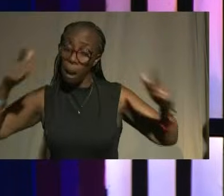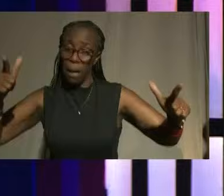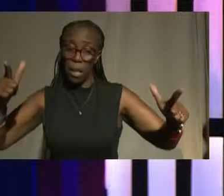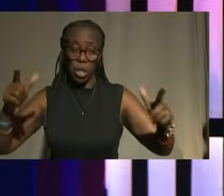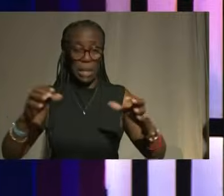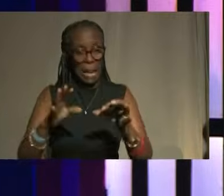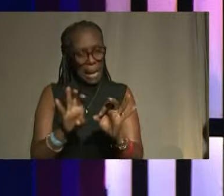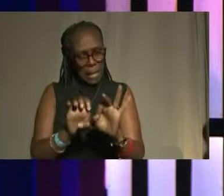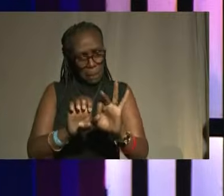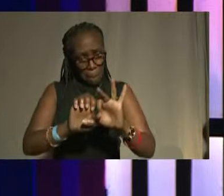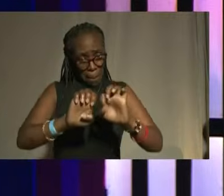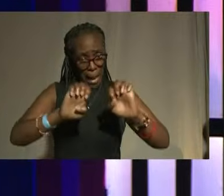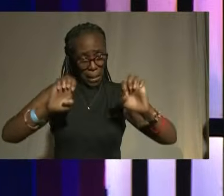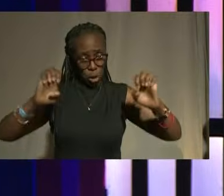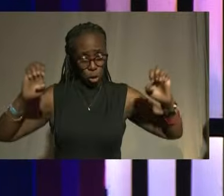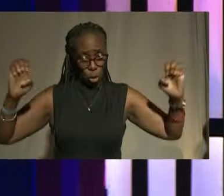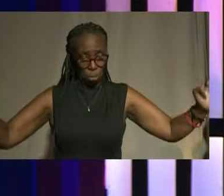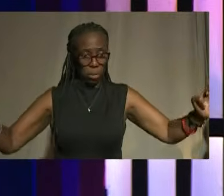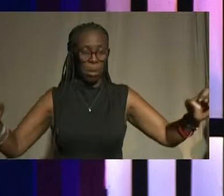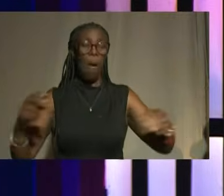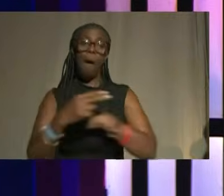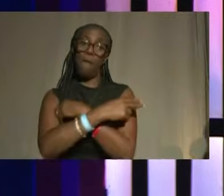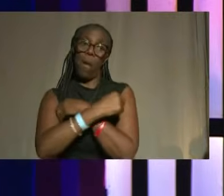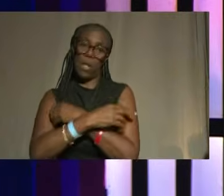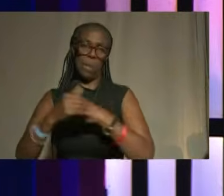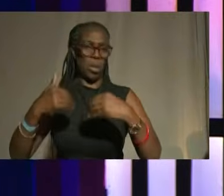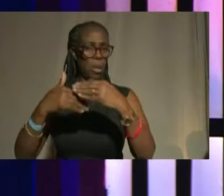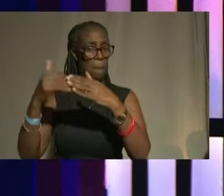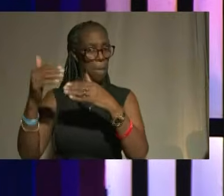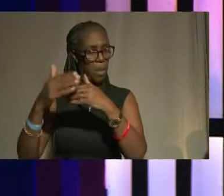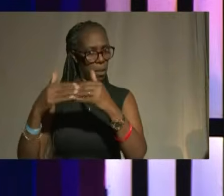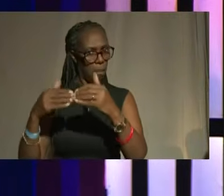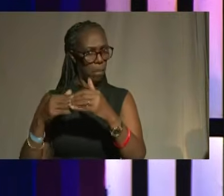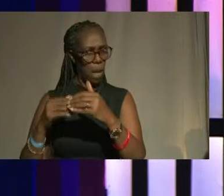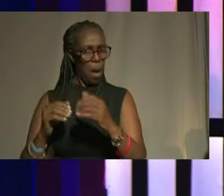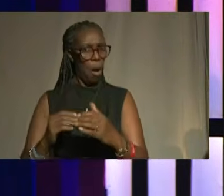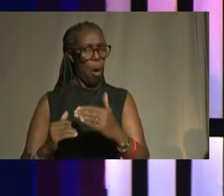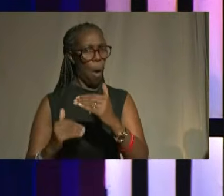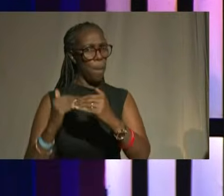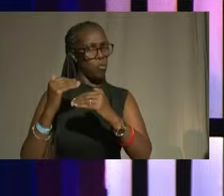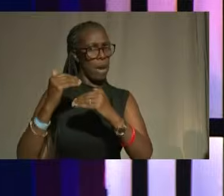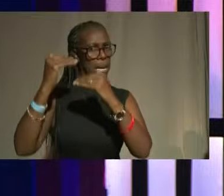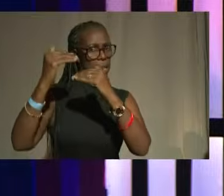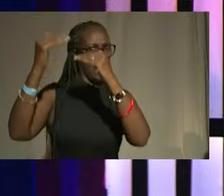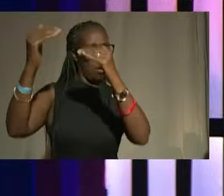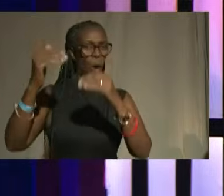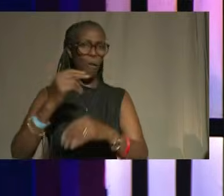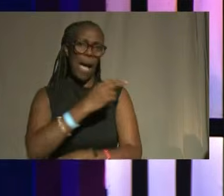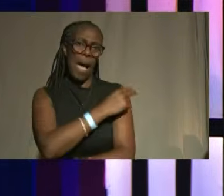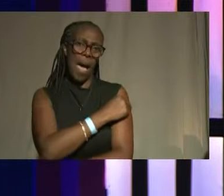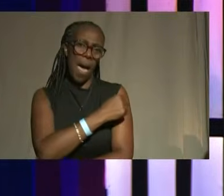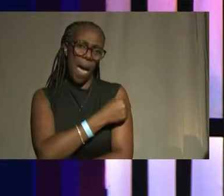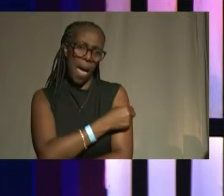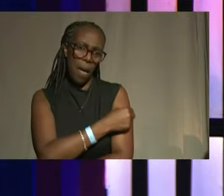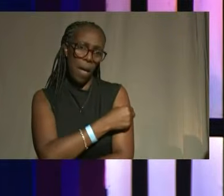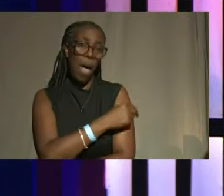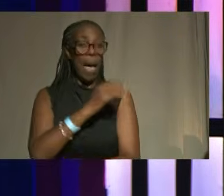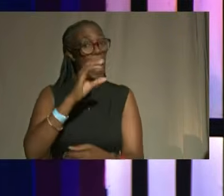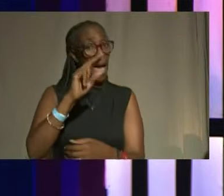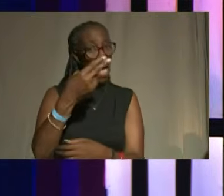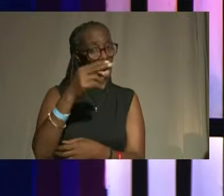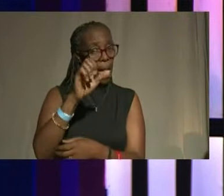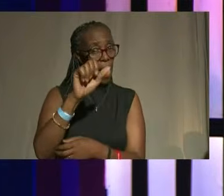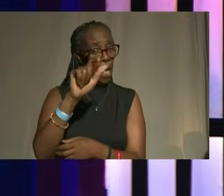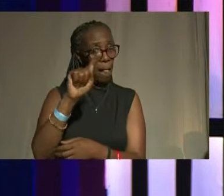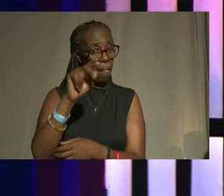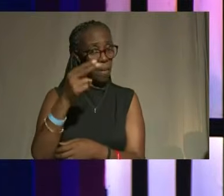than any other government since independence, the largest upgrading of health centers than any other government since independence. We